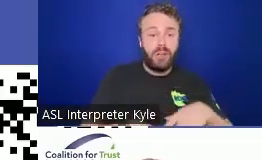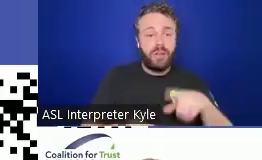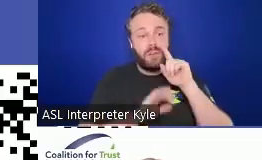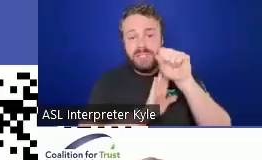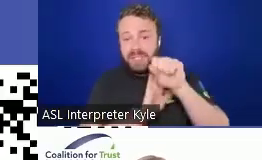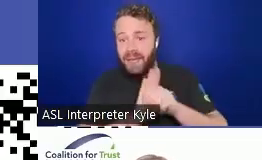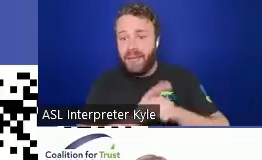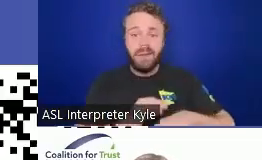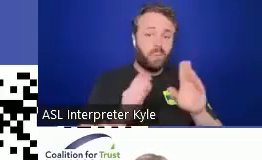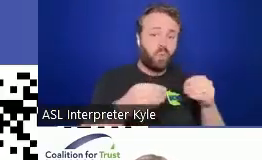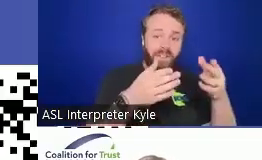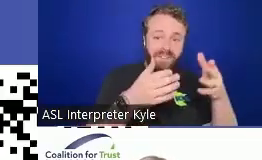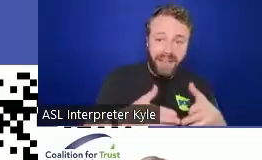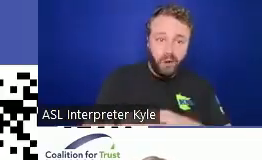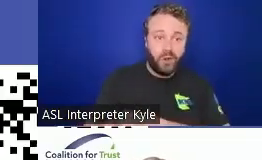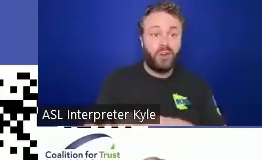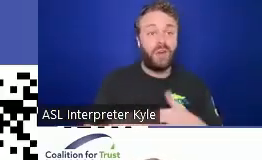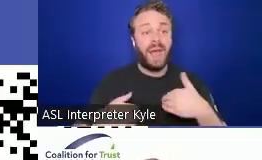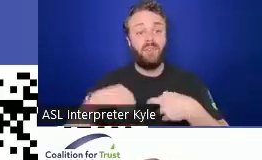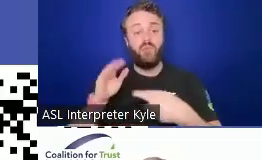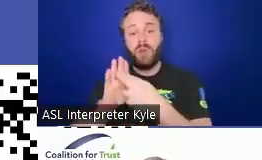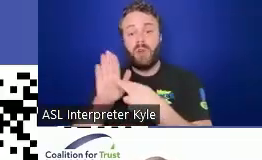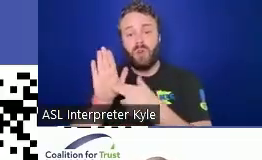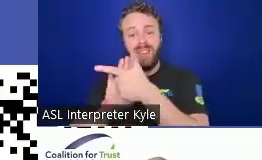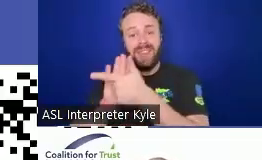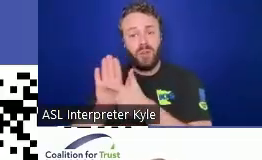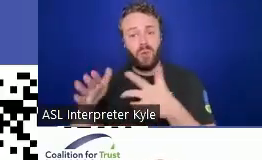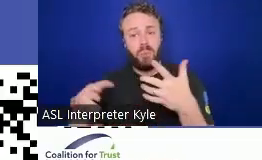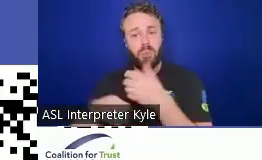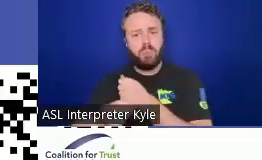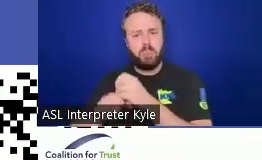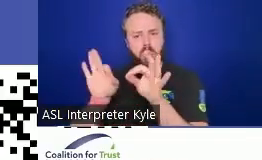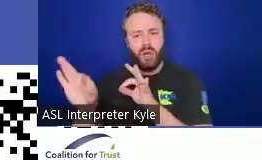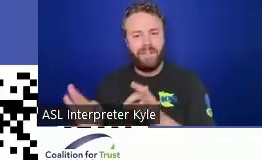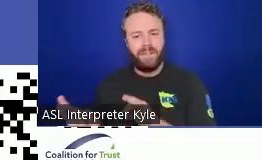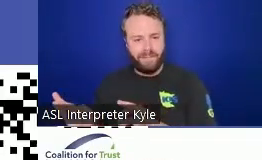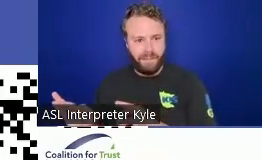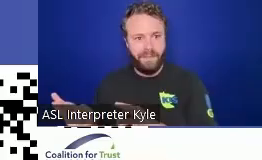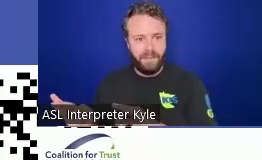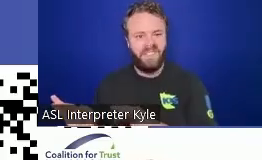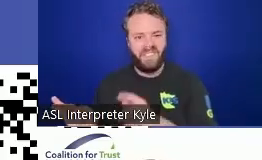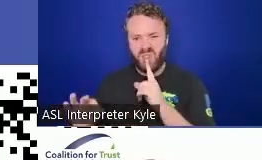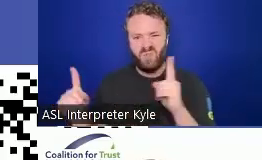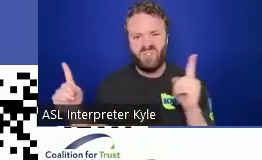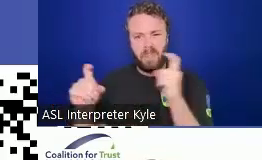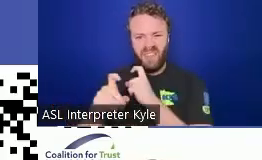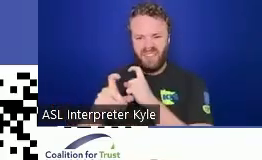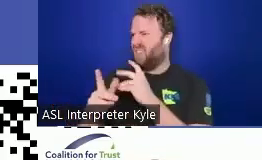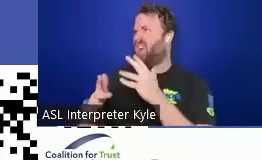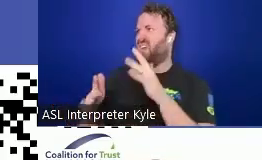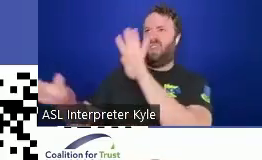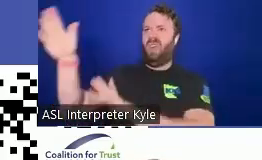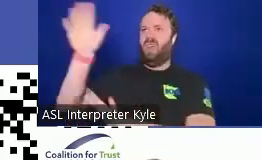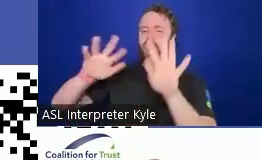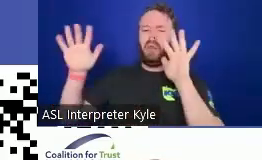have regulatory and legal briefs to help explain the complexity of this moment. We have some great toolkits